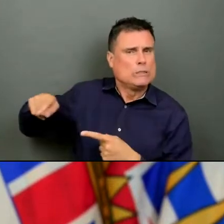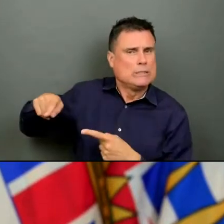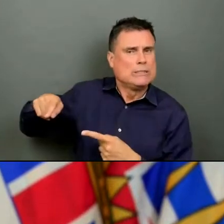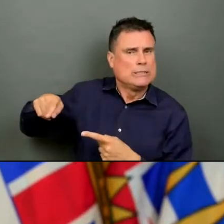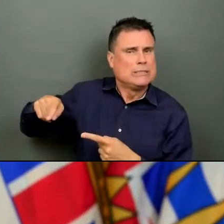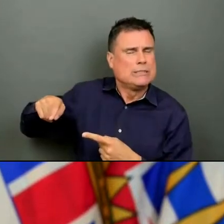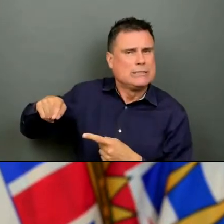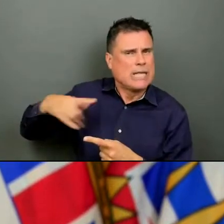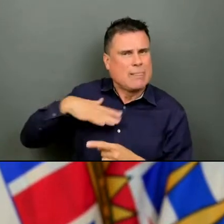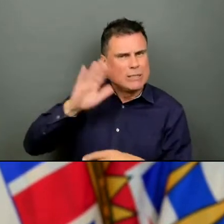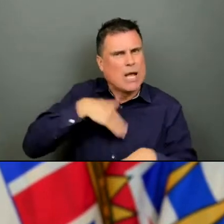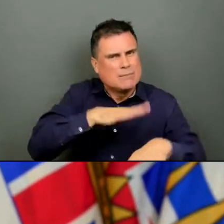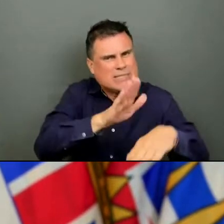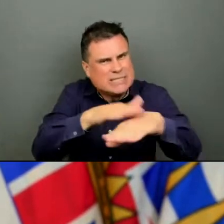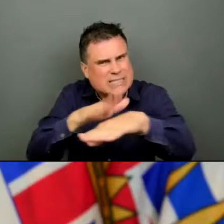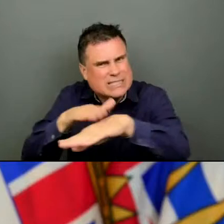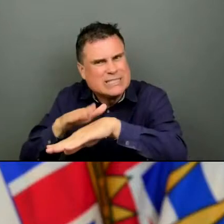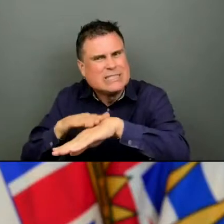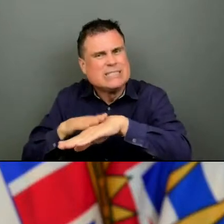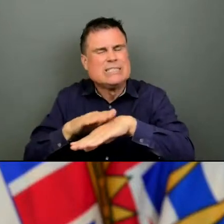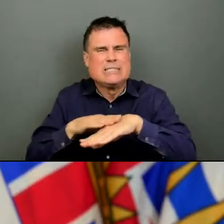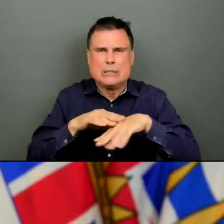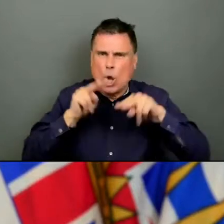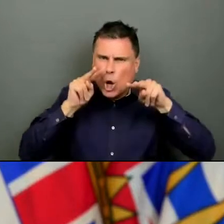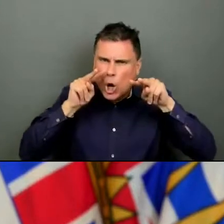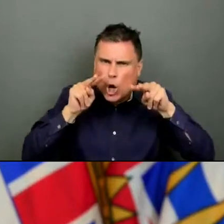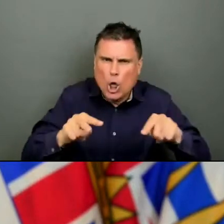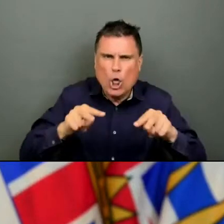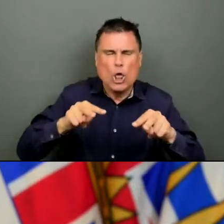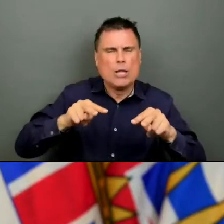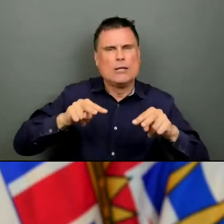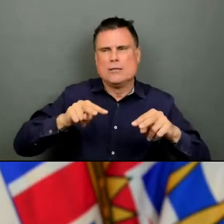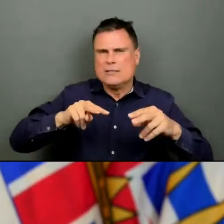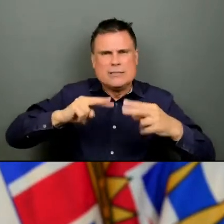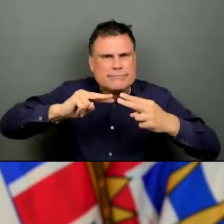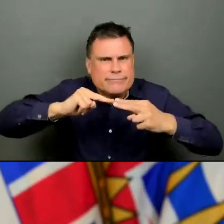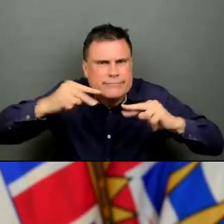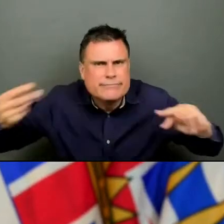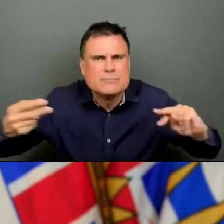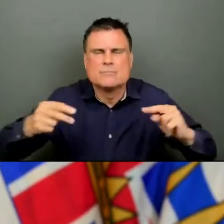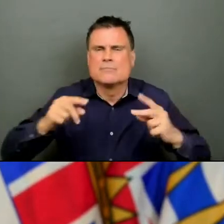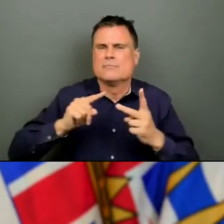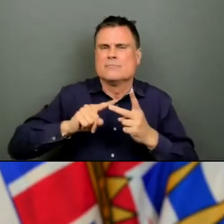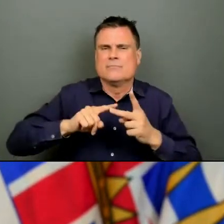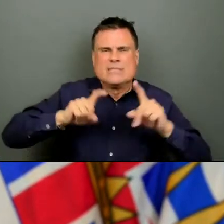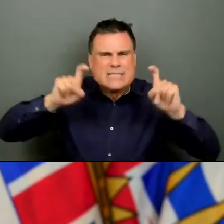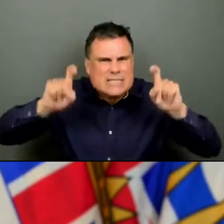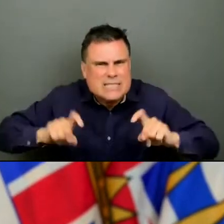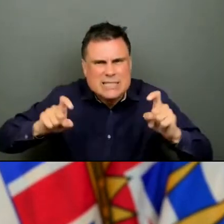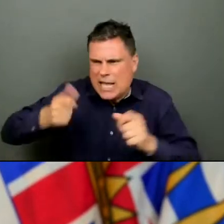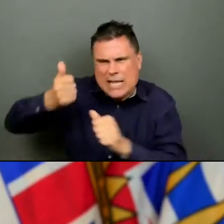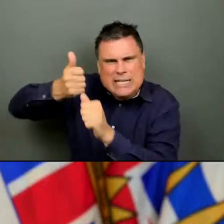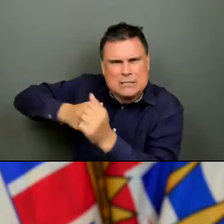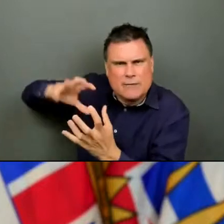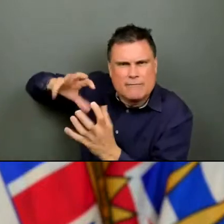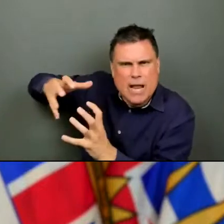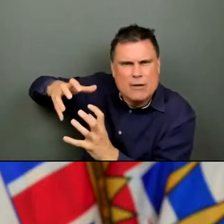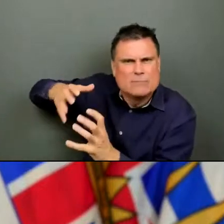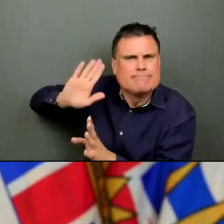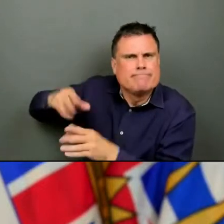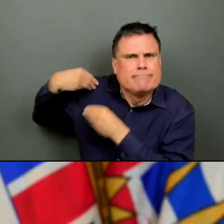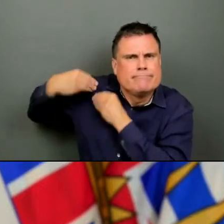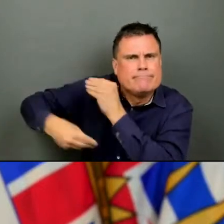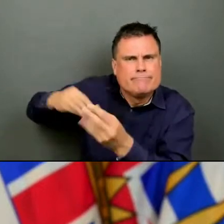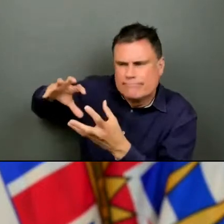sequencing and how we are watching every single strain in every single case. And remembering, of course, that it's not